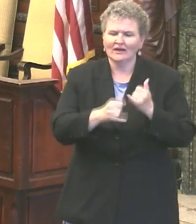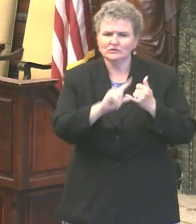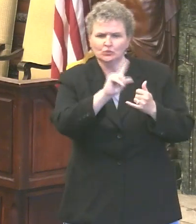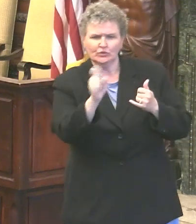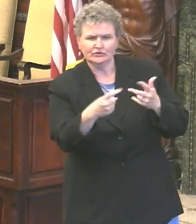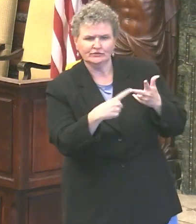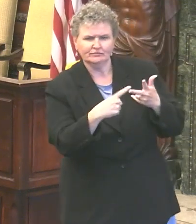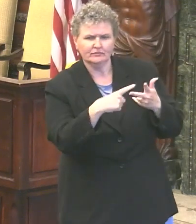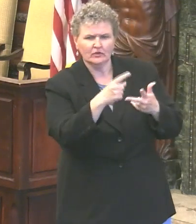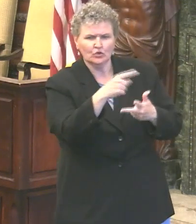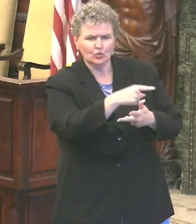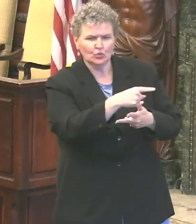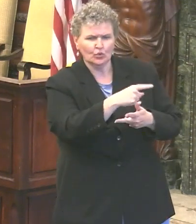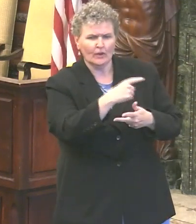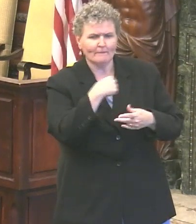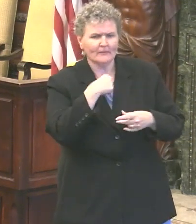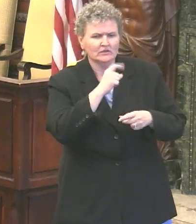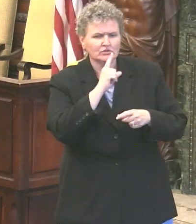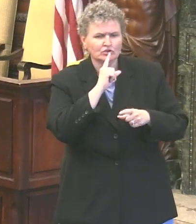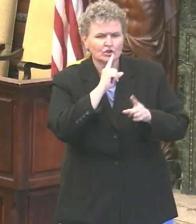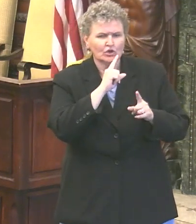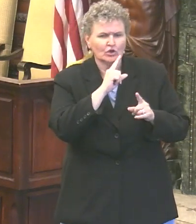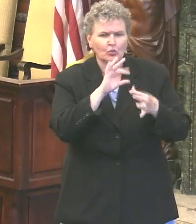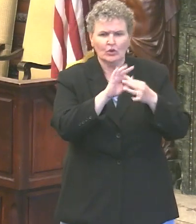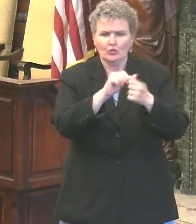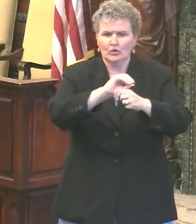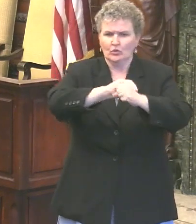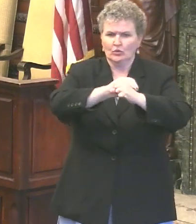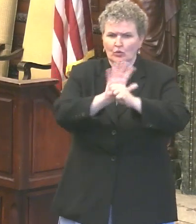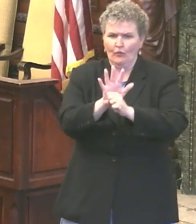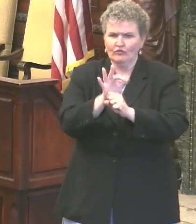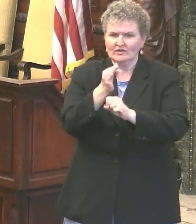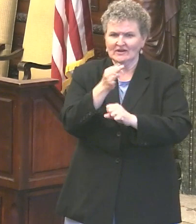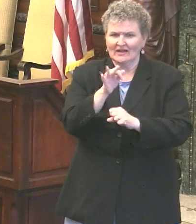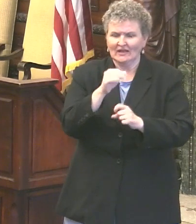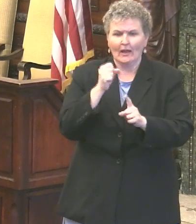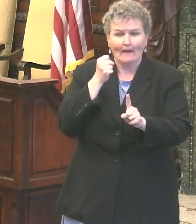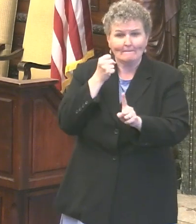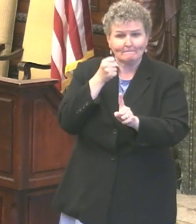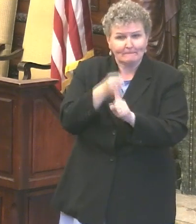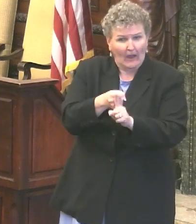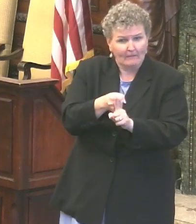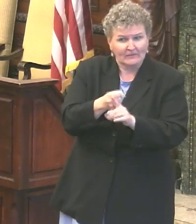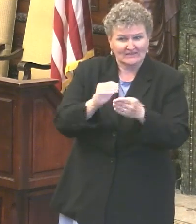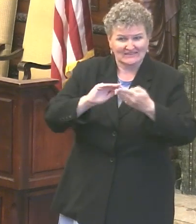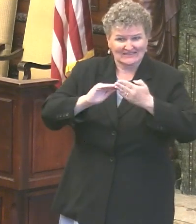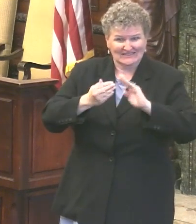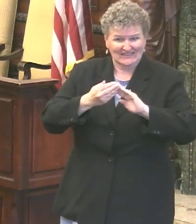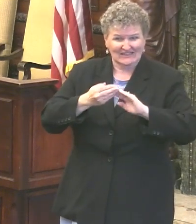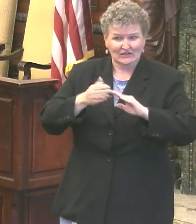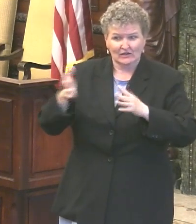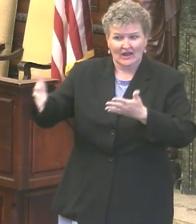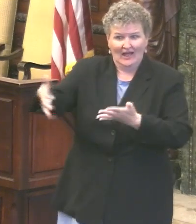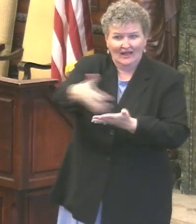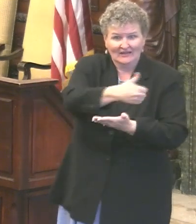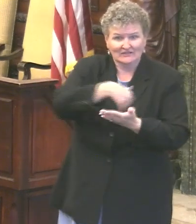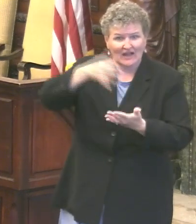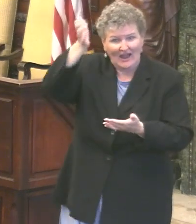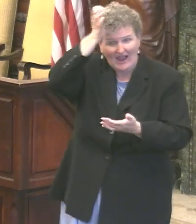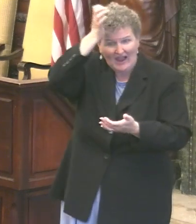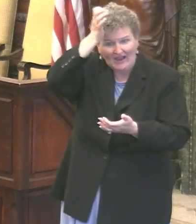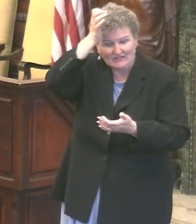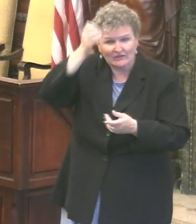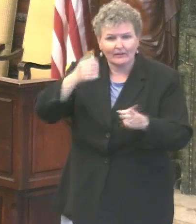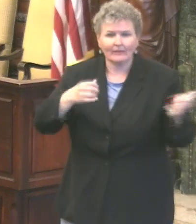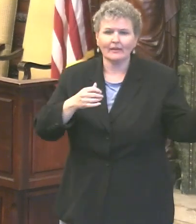question for you, Dr. Farley, but I'm curious how COVID-19 has affected the city's ability to pick up trash. The mayor had mentioned that